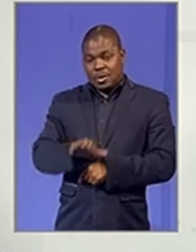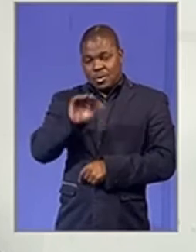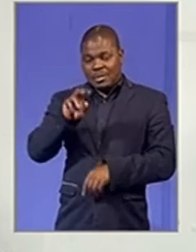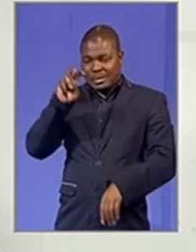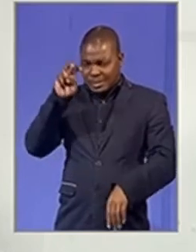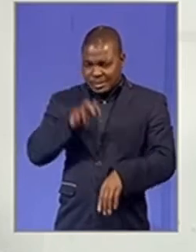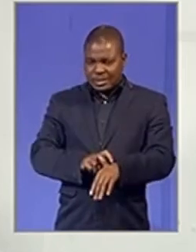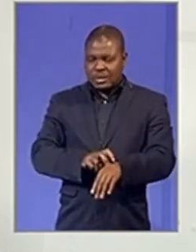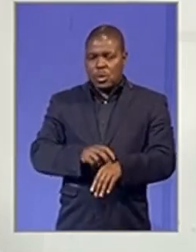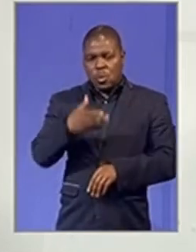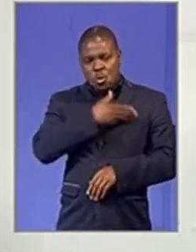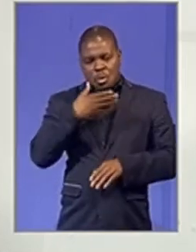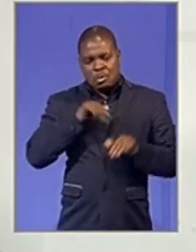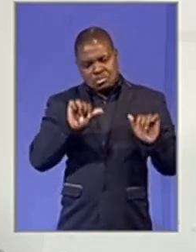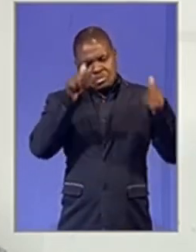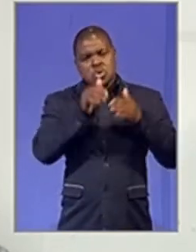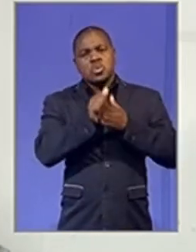distinguished women leaders.